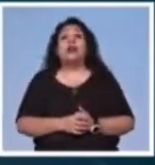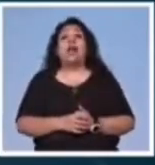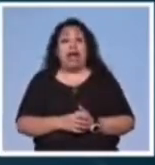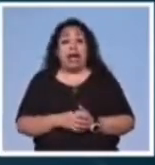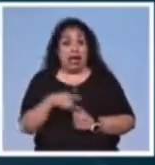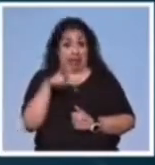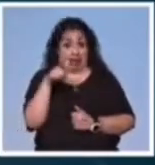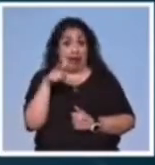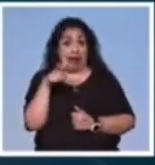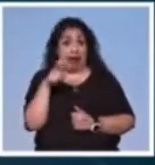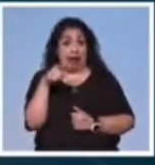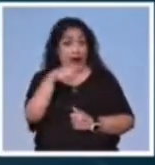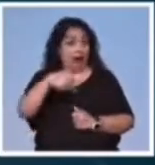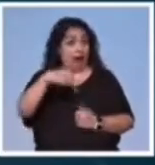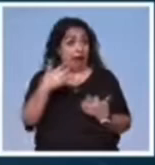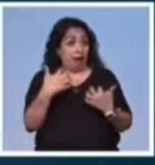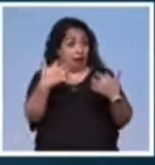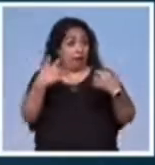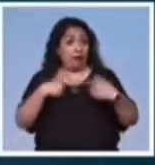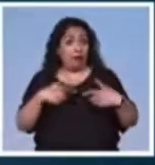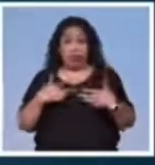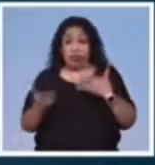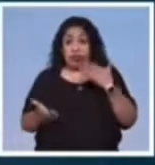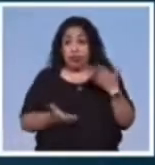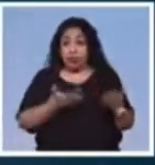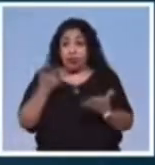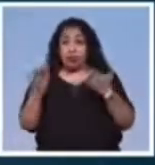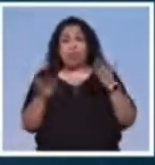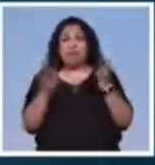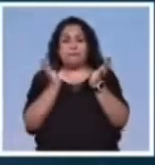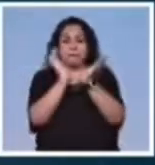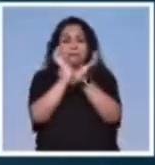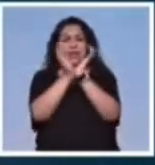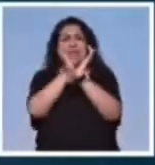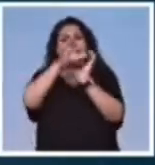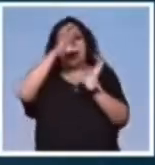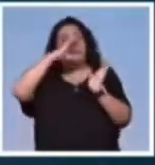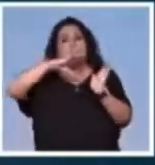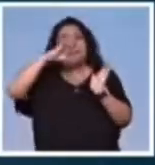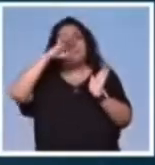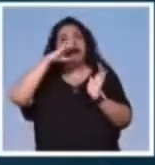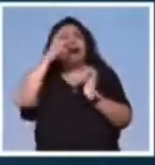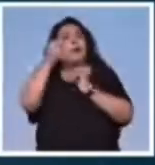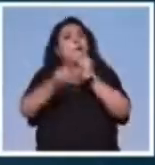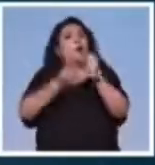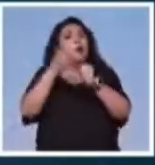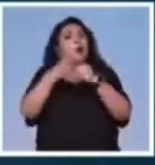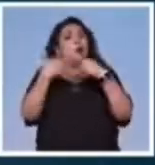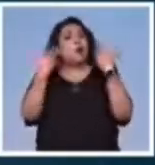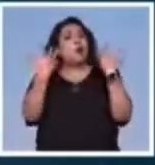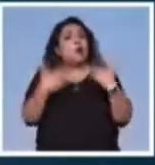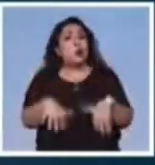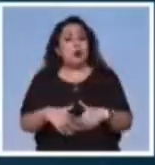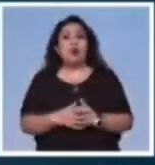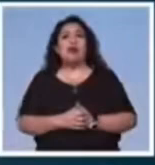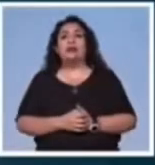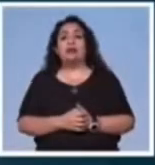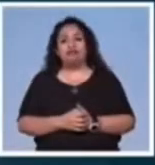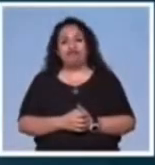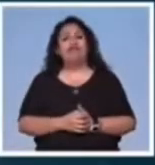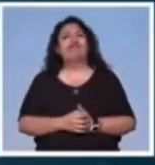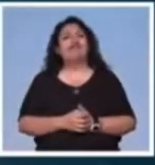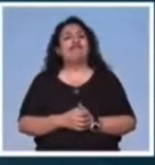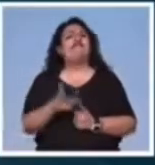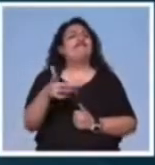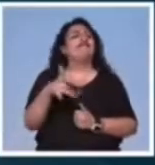You've made the audience dance with a piña and mango, pineapple and mango. So that's a great chance. How